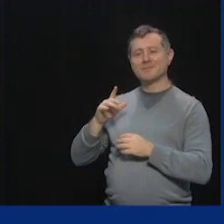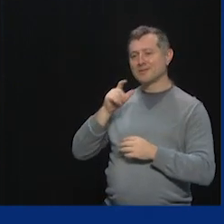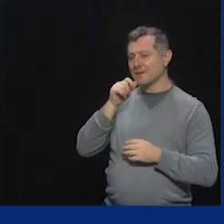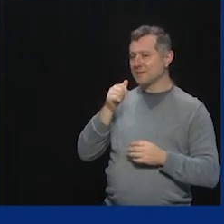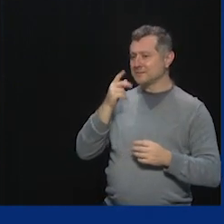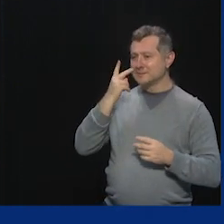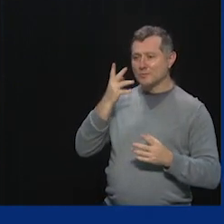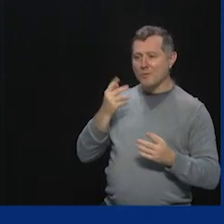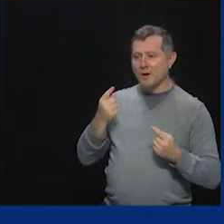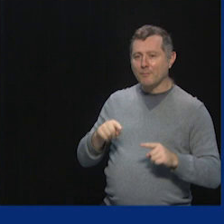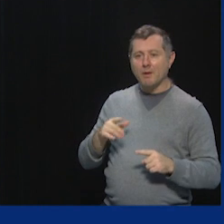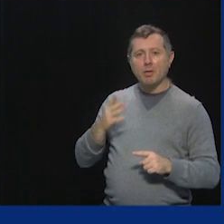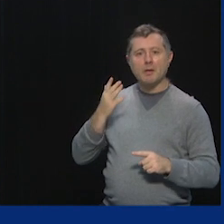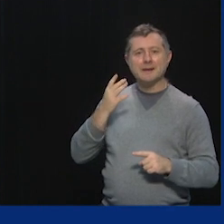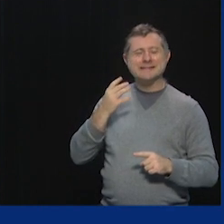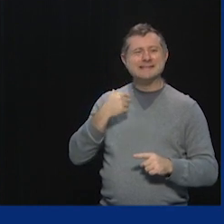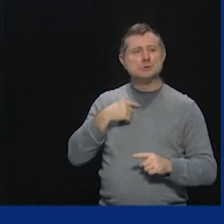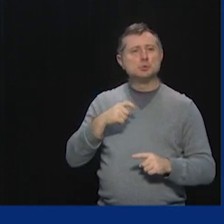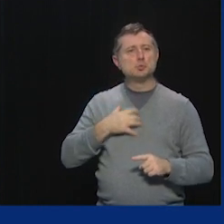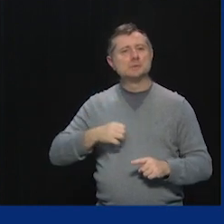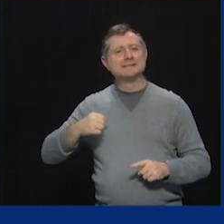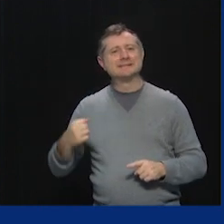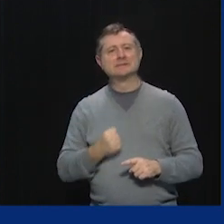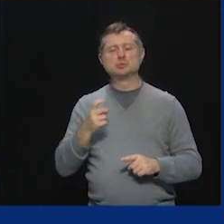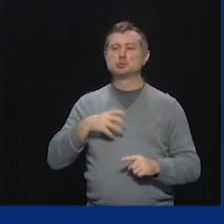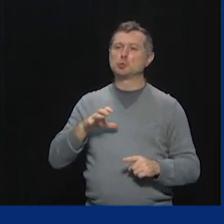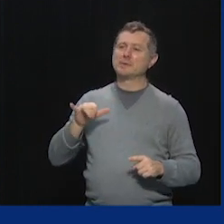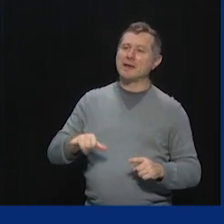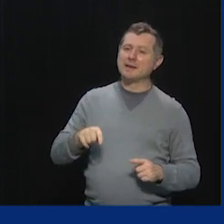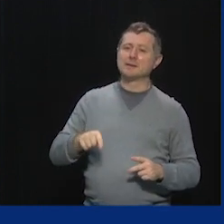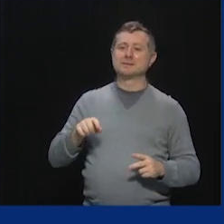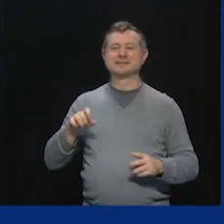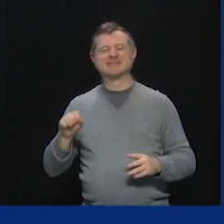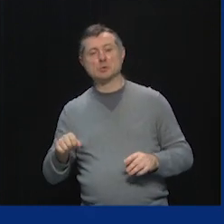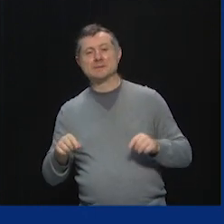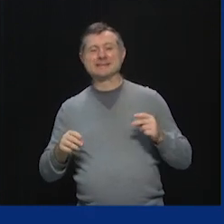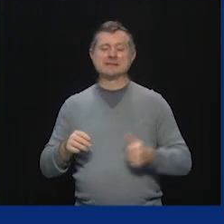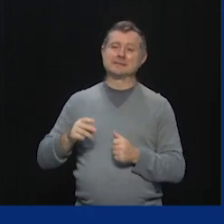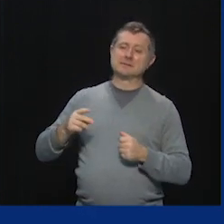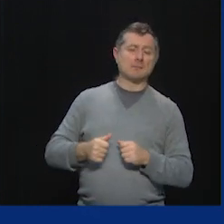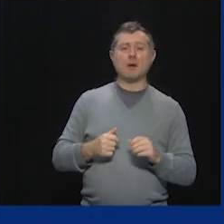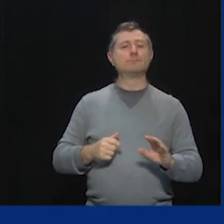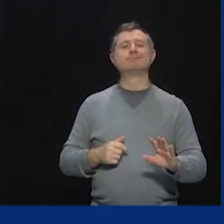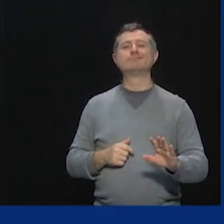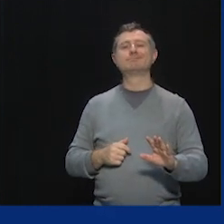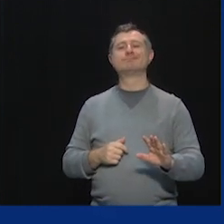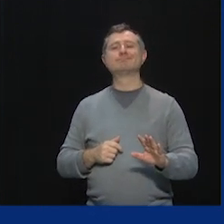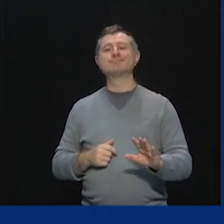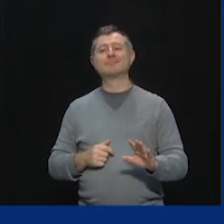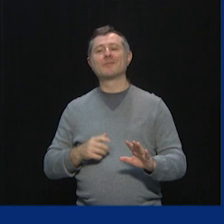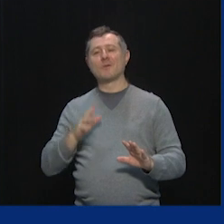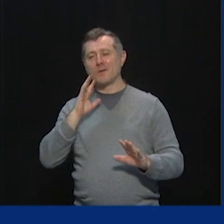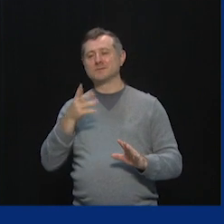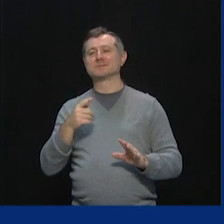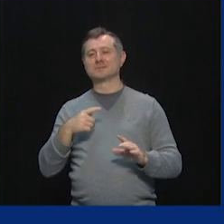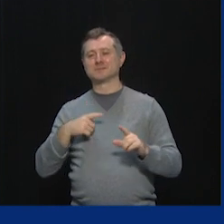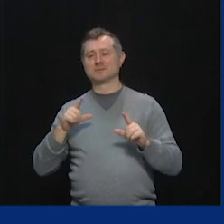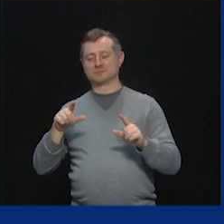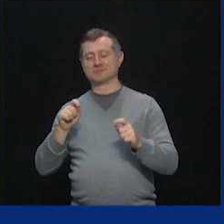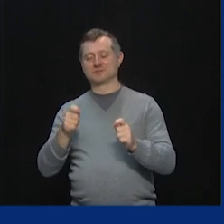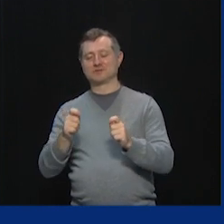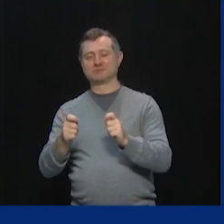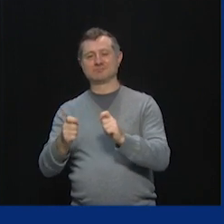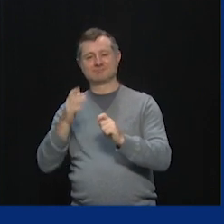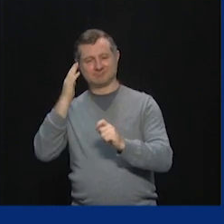of that strategy. We know that the Delta variant is continuing to rage. We have conditions in workplaces where people are feeling anxious and